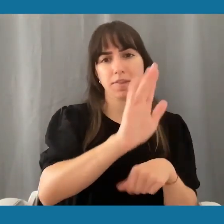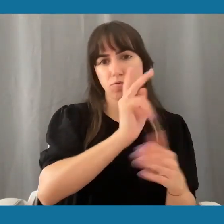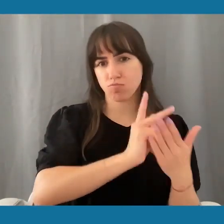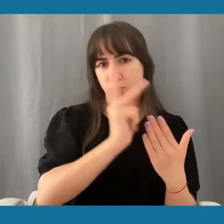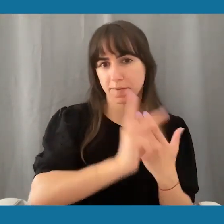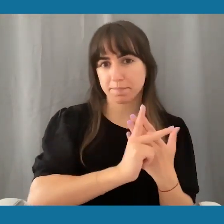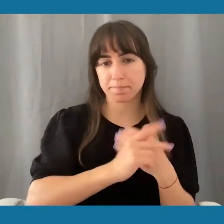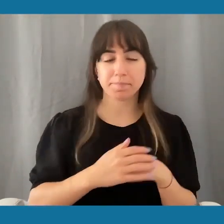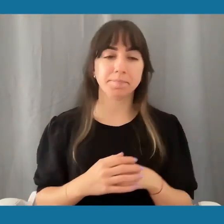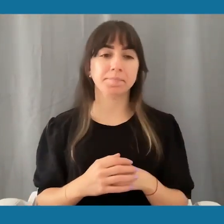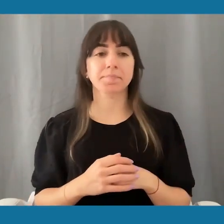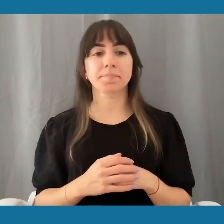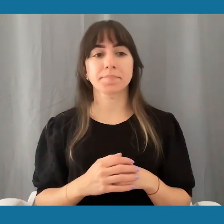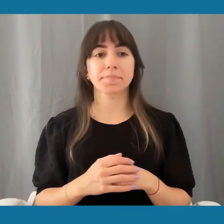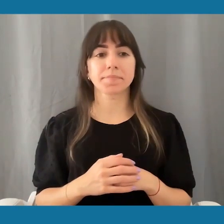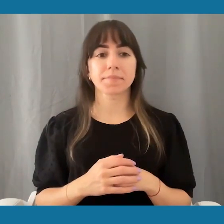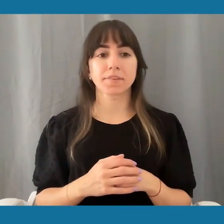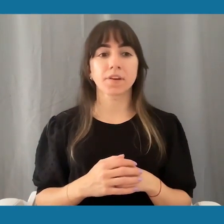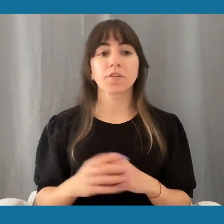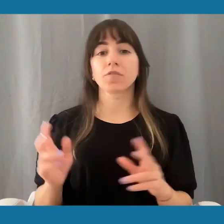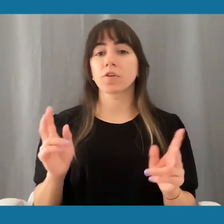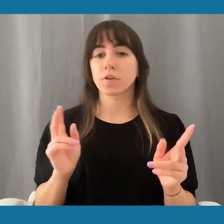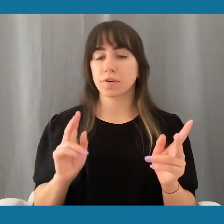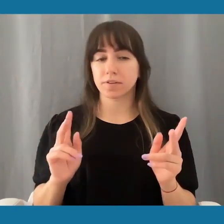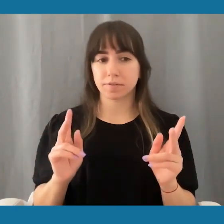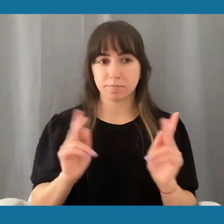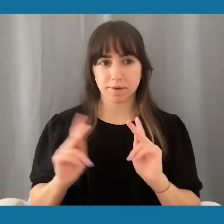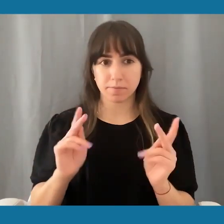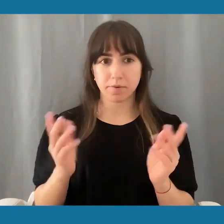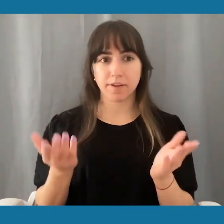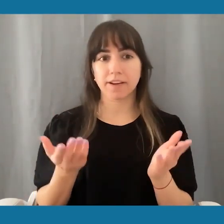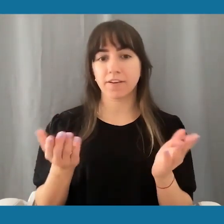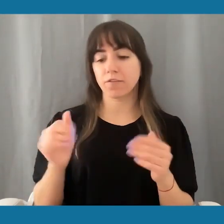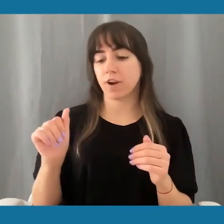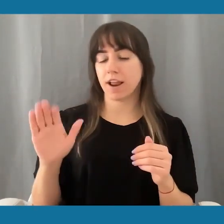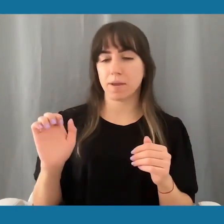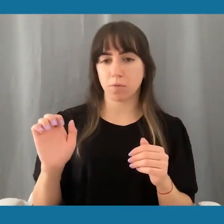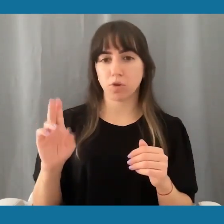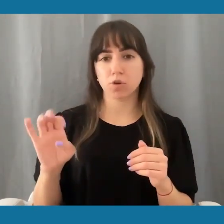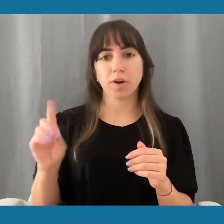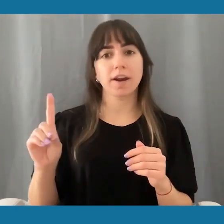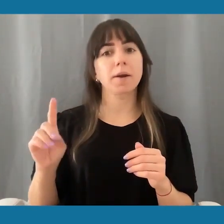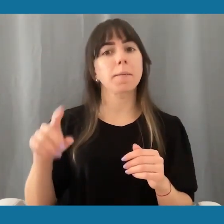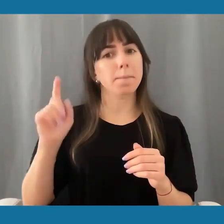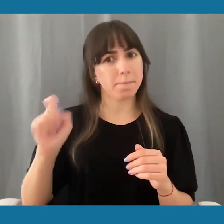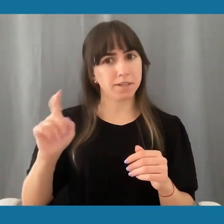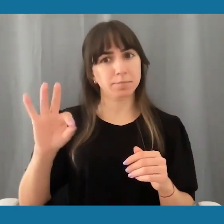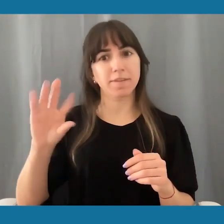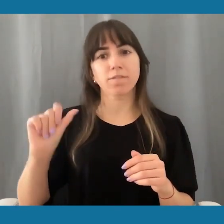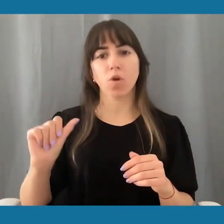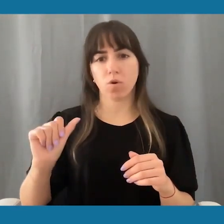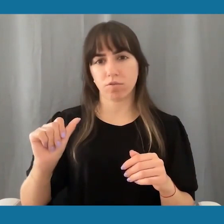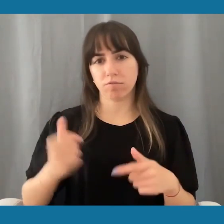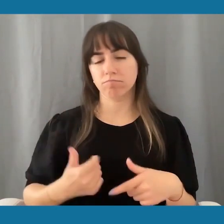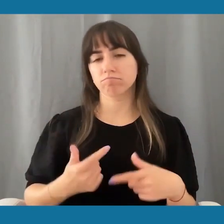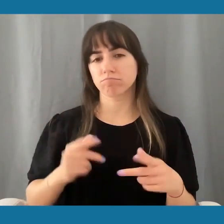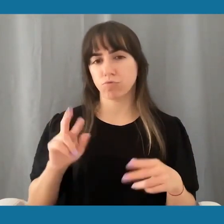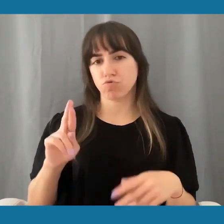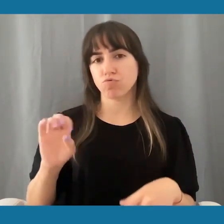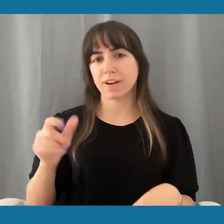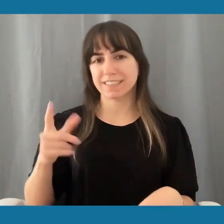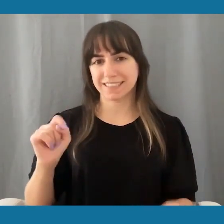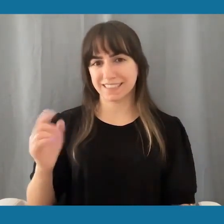to enroll in the Able United program, they do have to be a Florida resident. We are launched by Florida. We're supported by